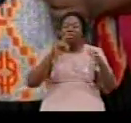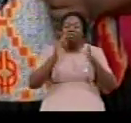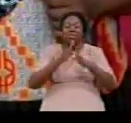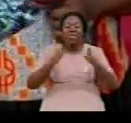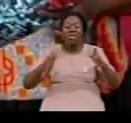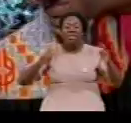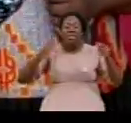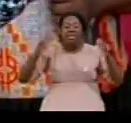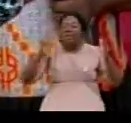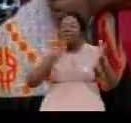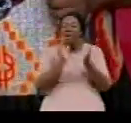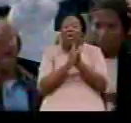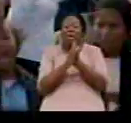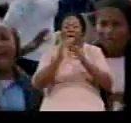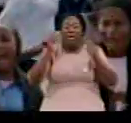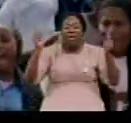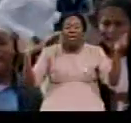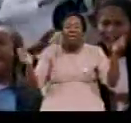Praise the